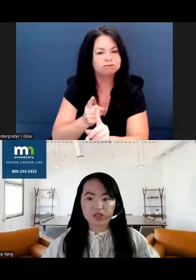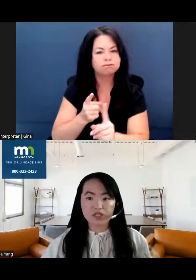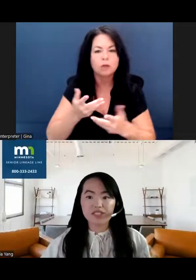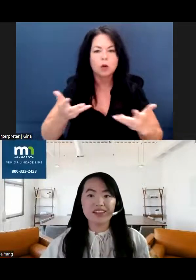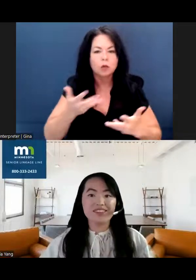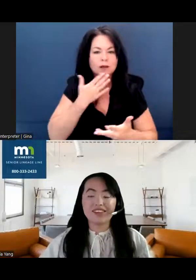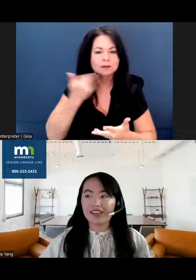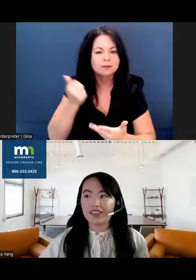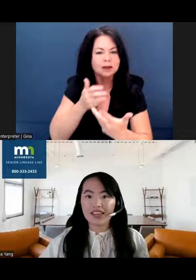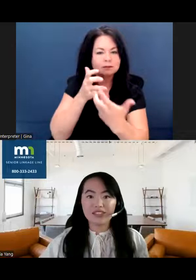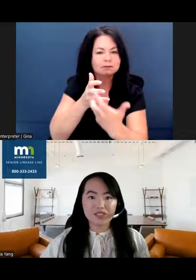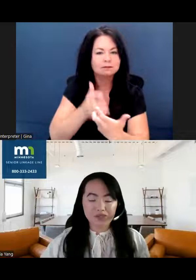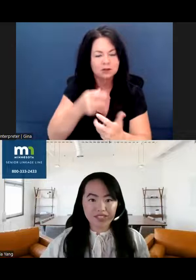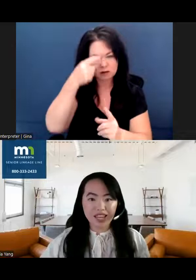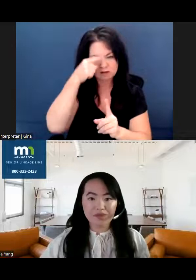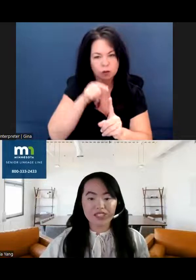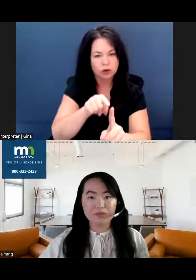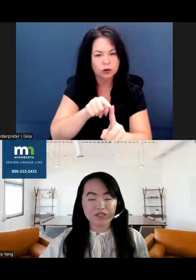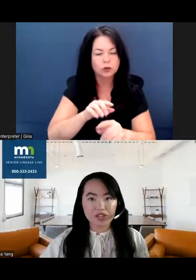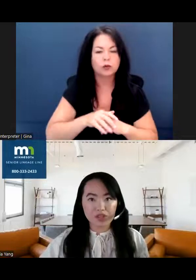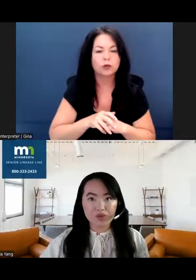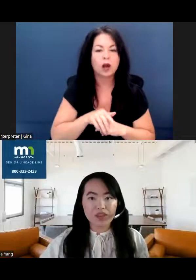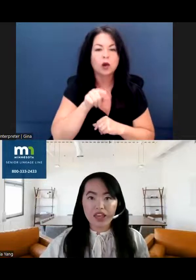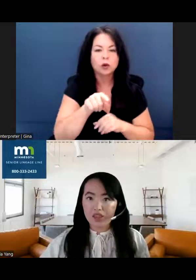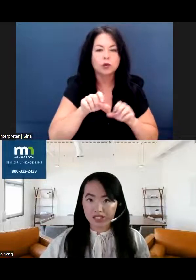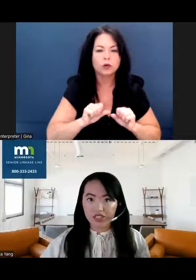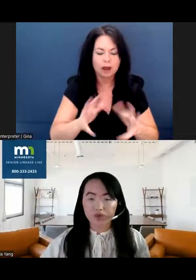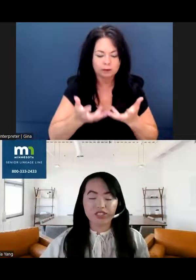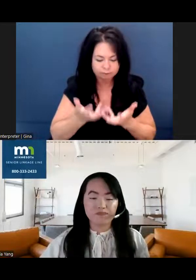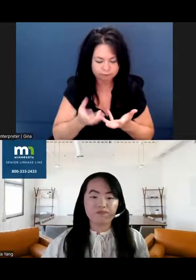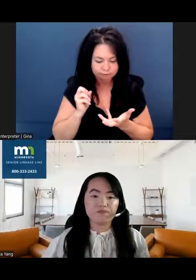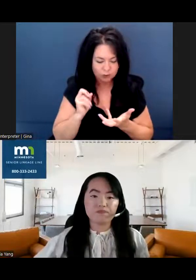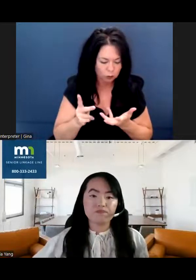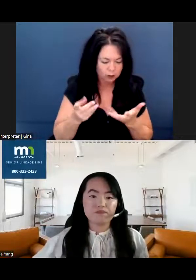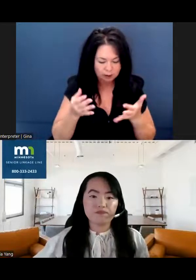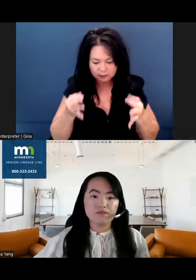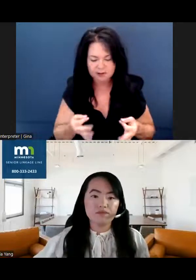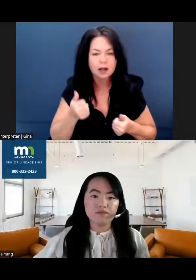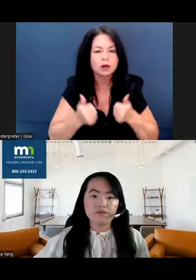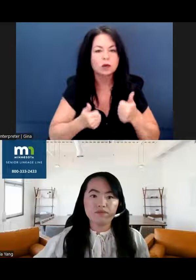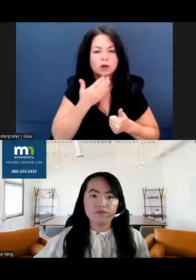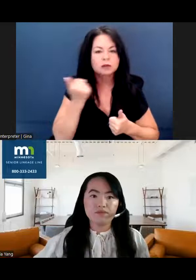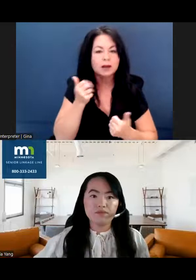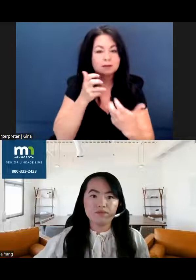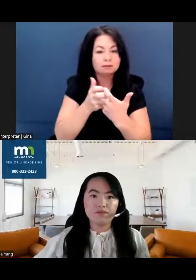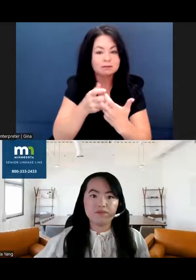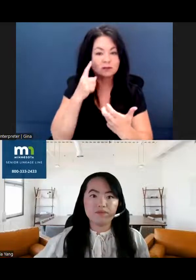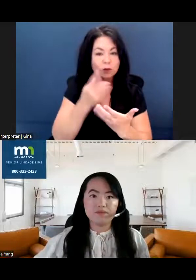great resources. And then at the end, you decide what is best for you in your situation.